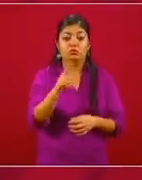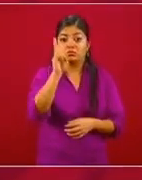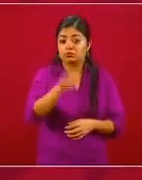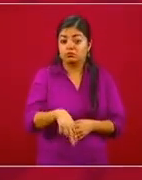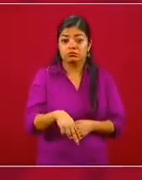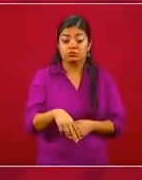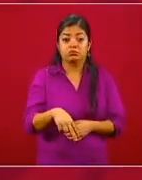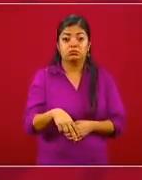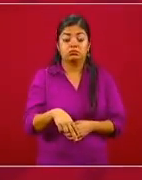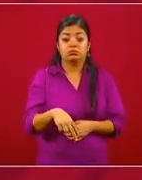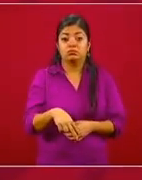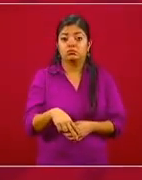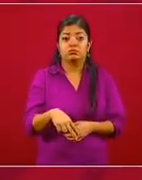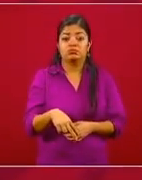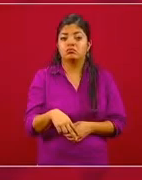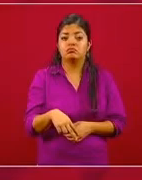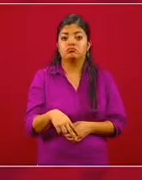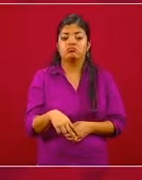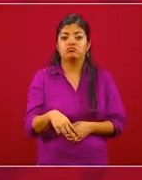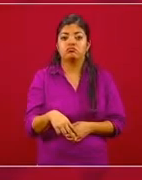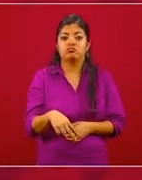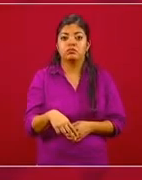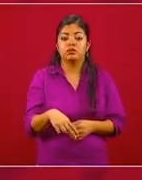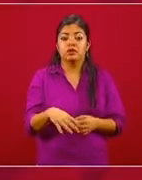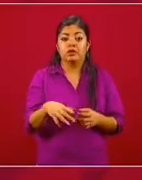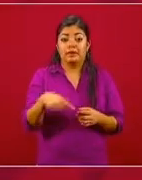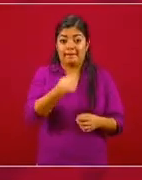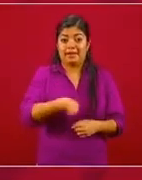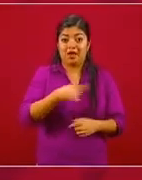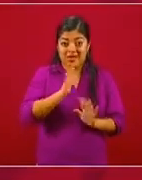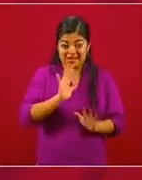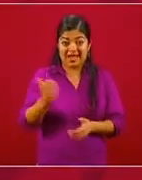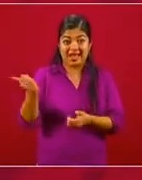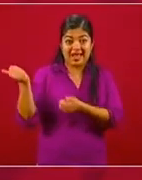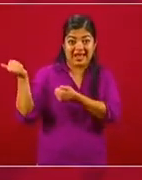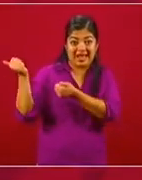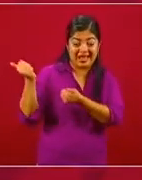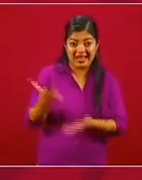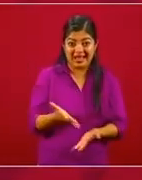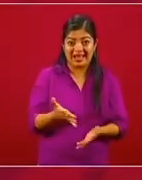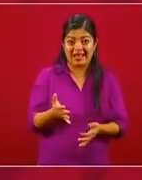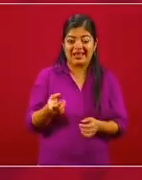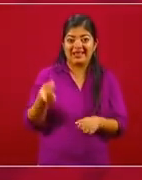the topic of ventilators, those ventilators, it was not